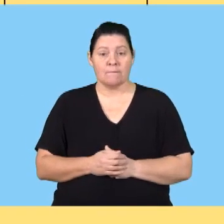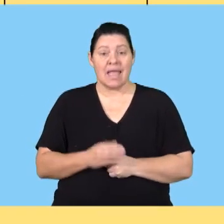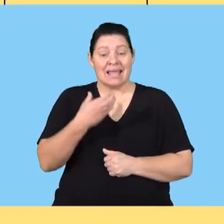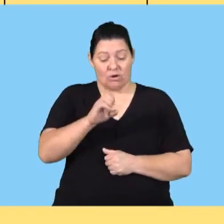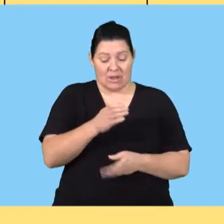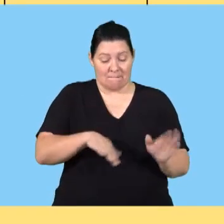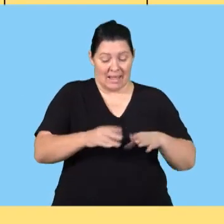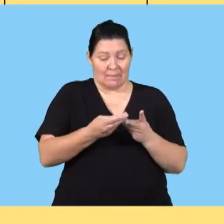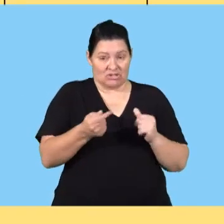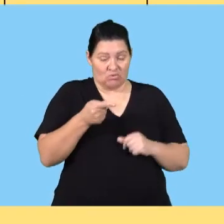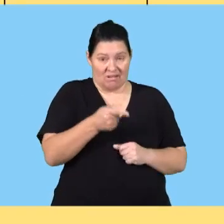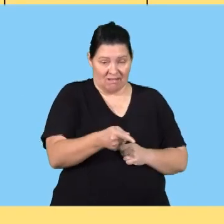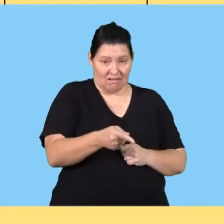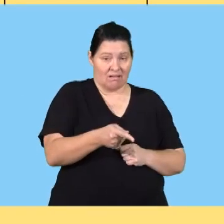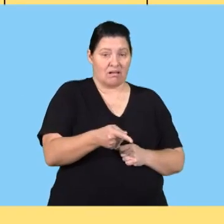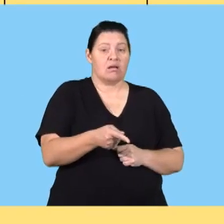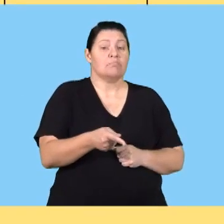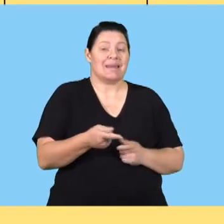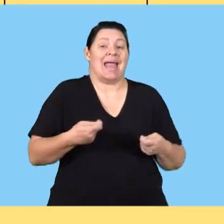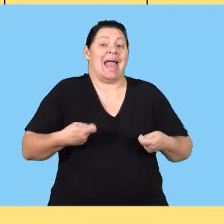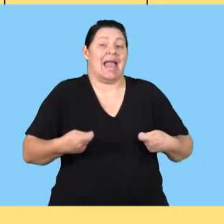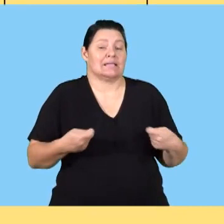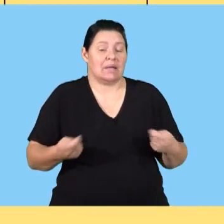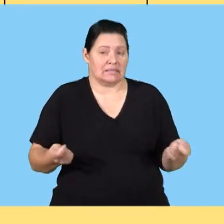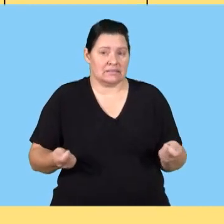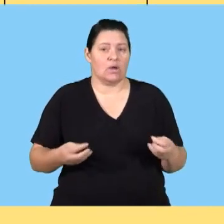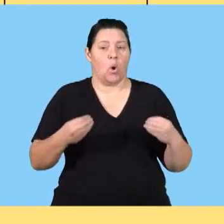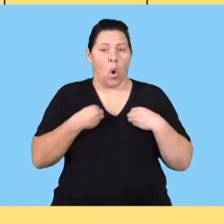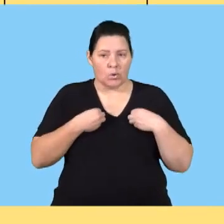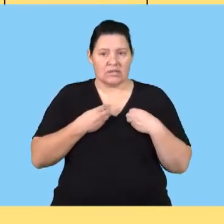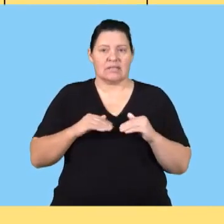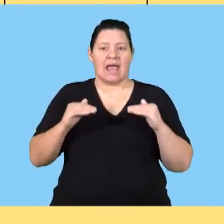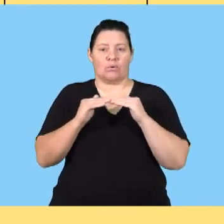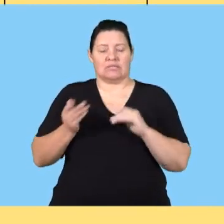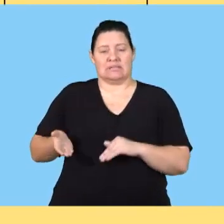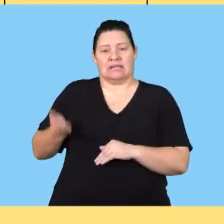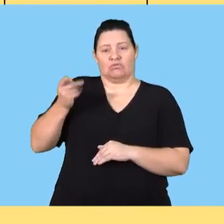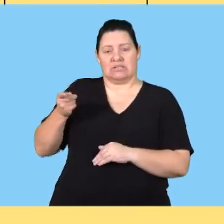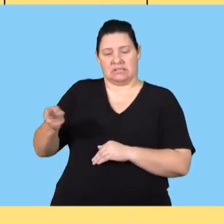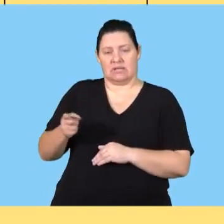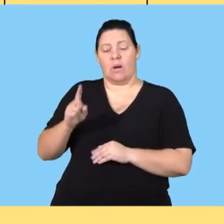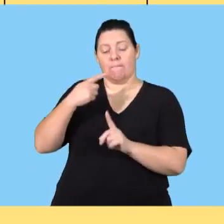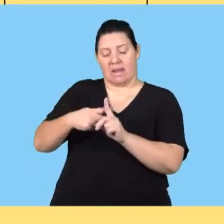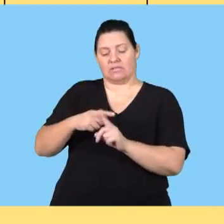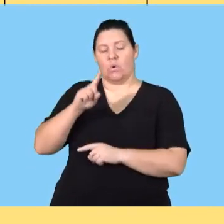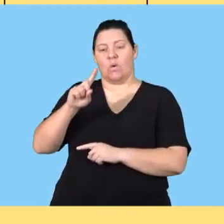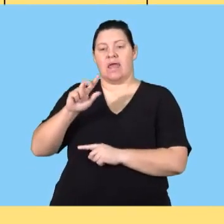I credit packing materials, which is an expense, my honest equity is increasing, plus